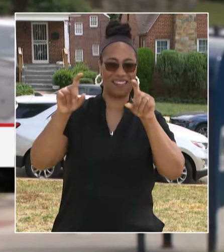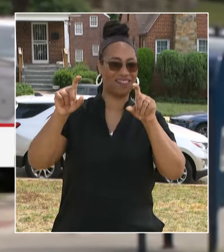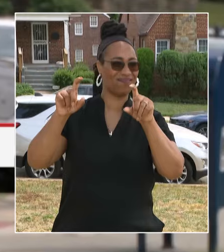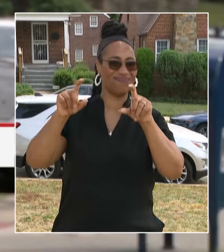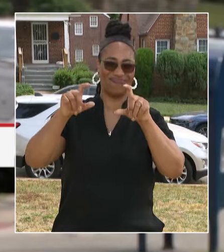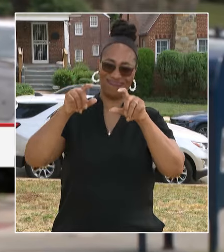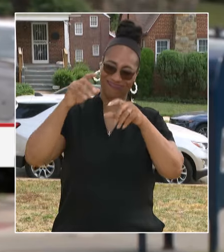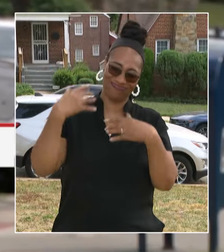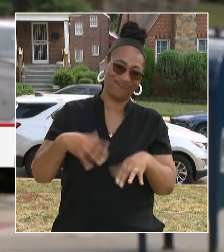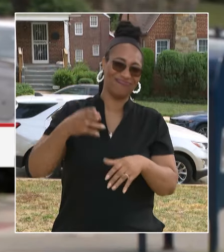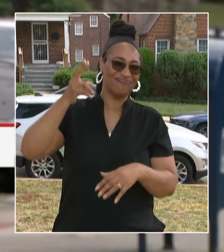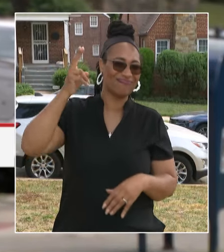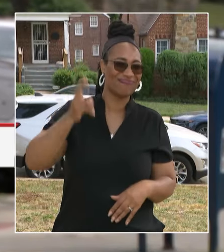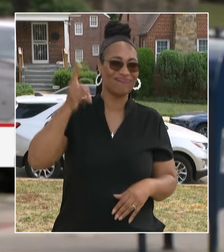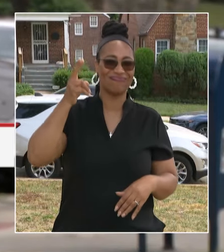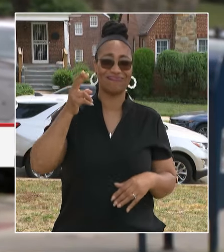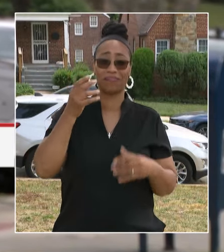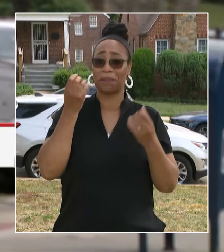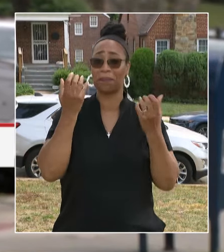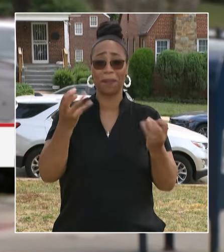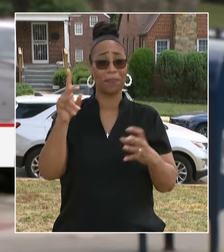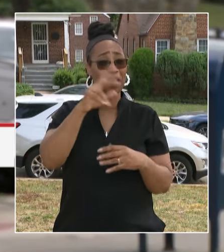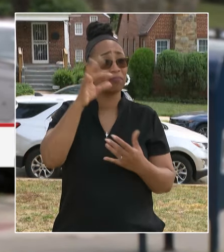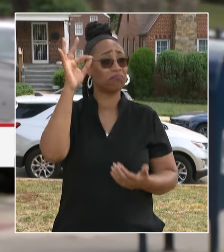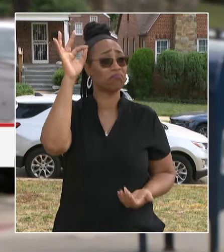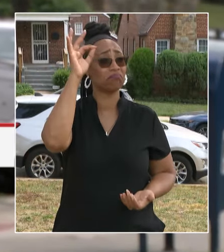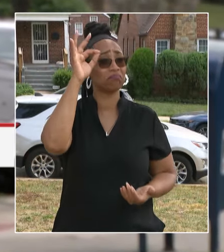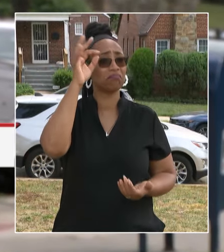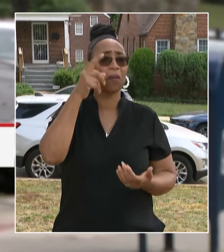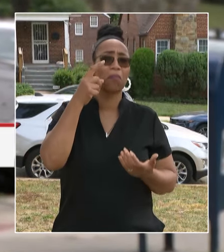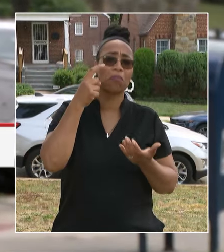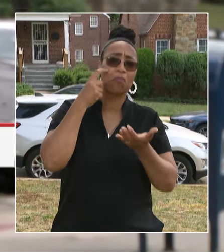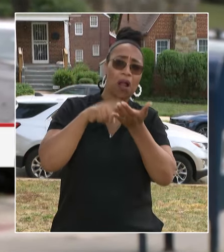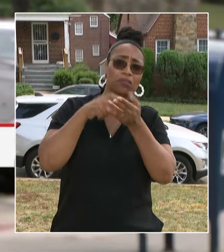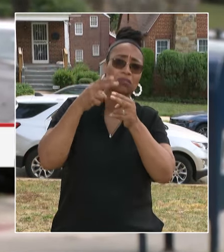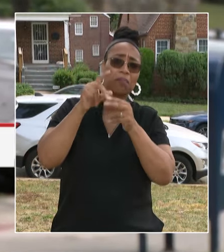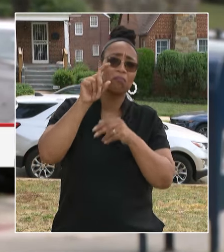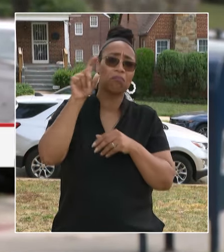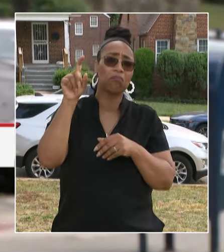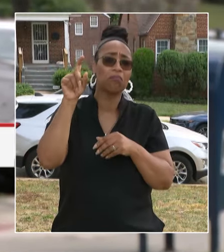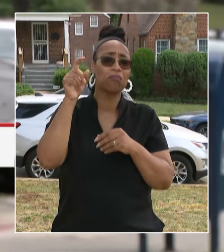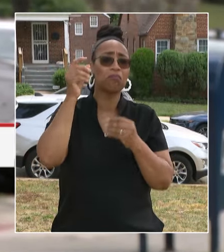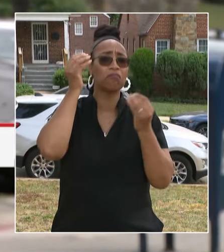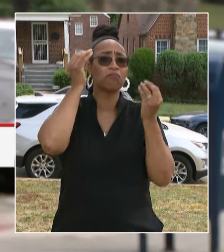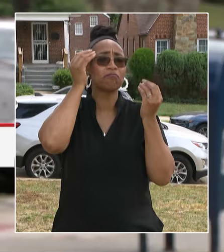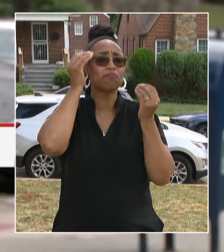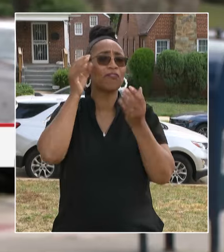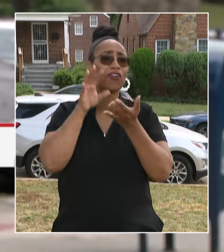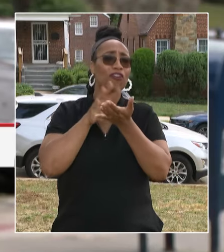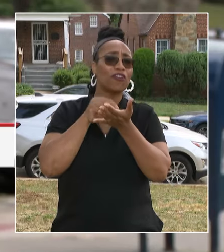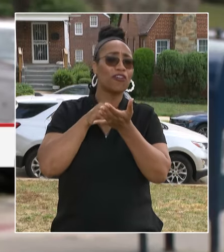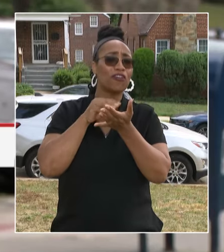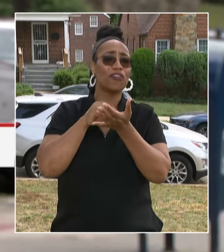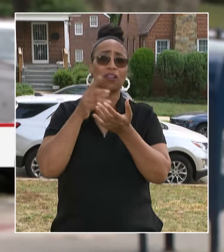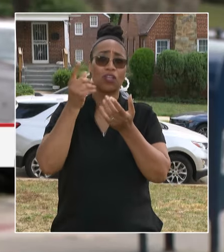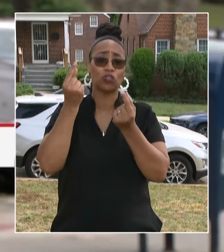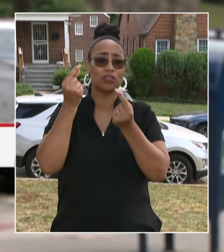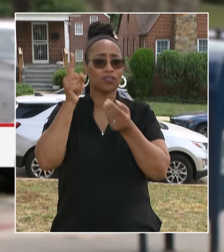know ask questions. They start learning. They find out more about this great